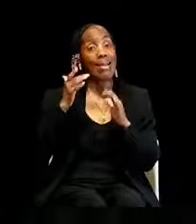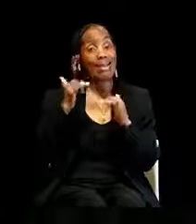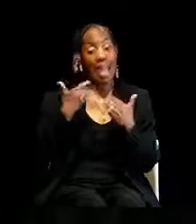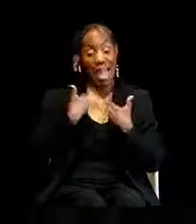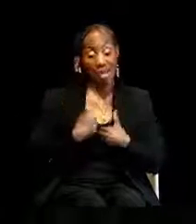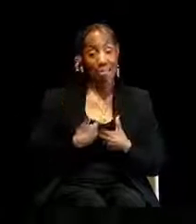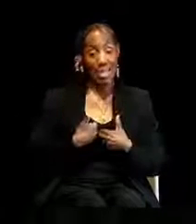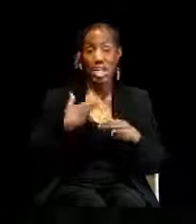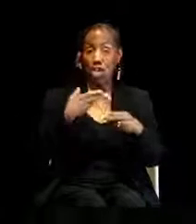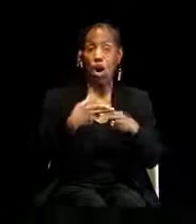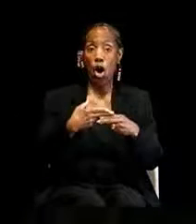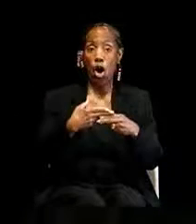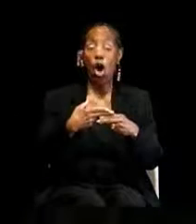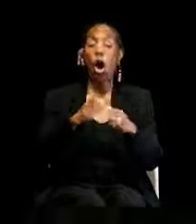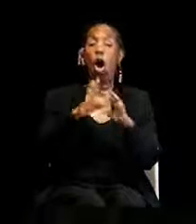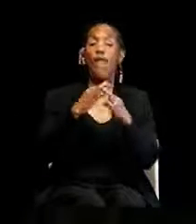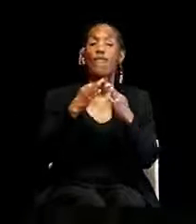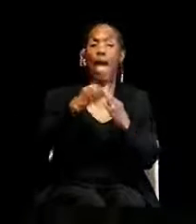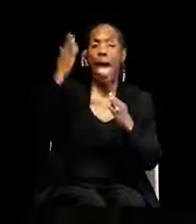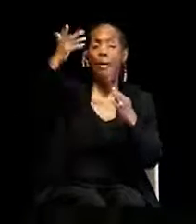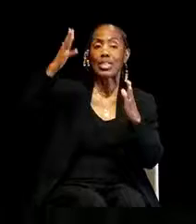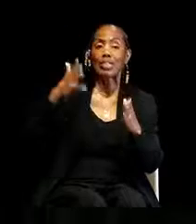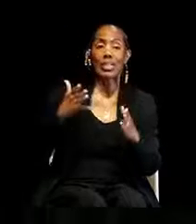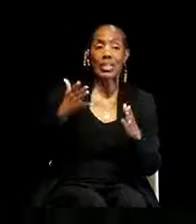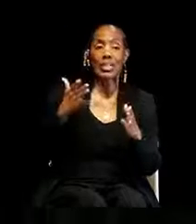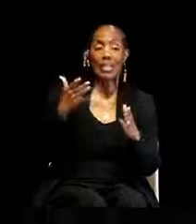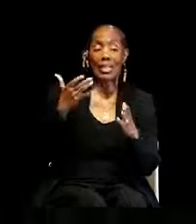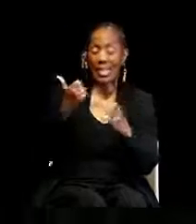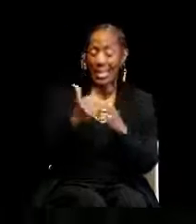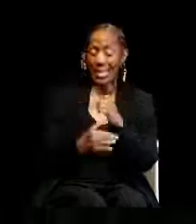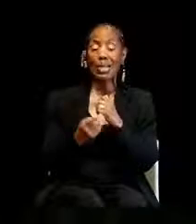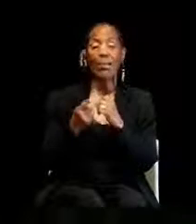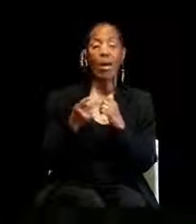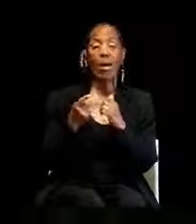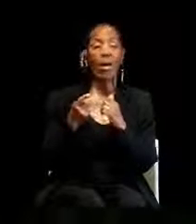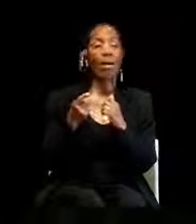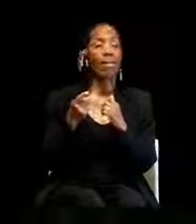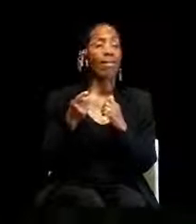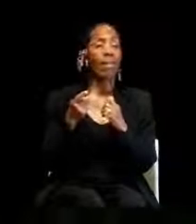day. Whenever we're having a family event, I'm the cousin that has to speak.